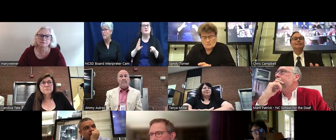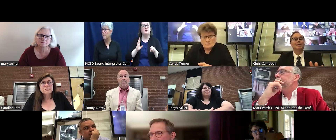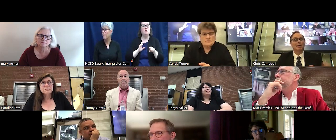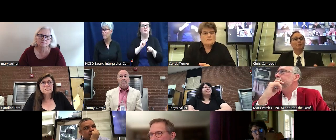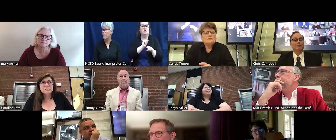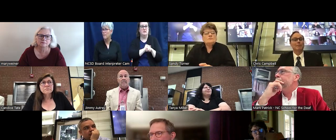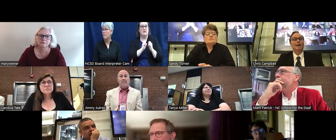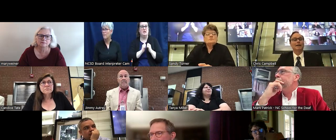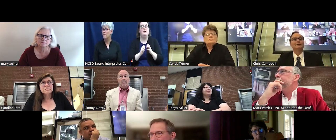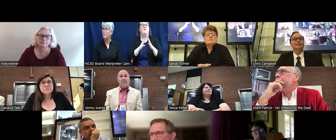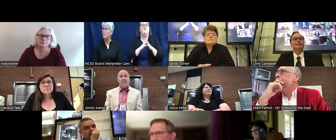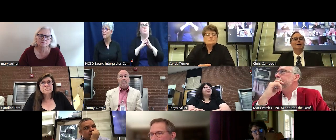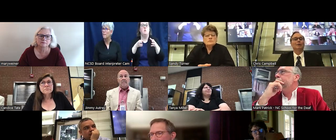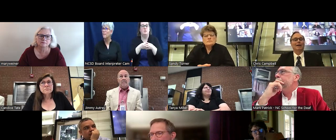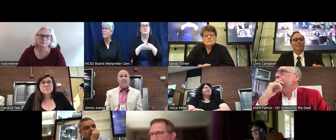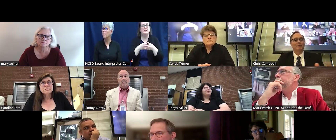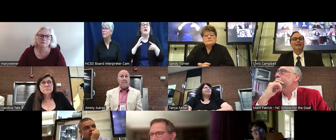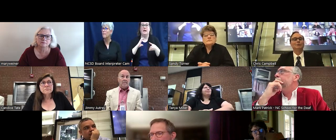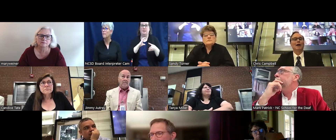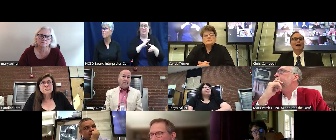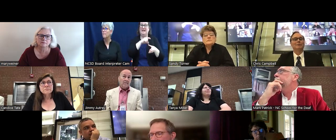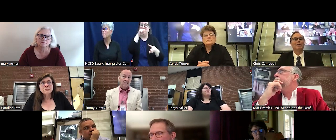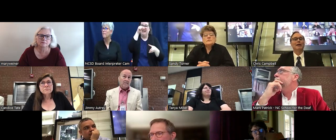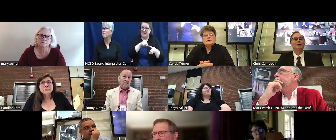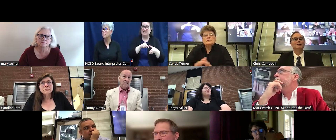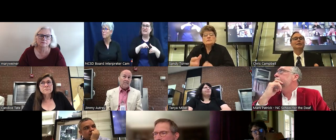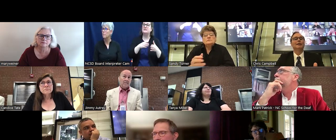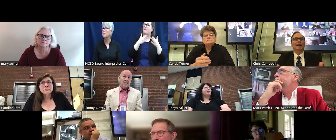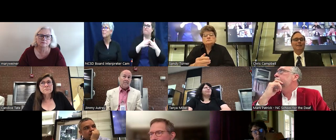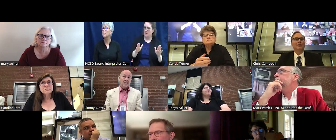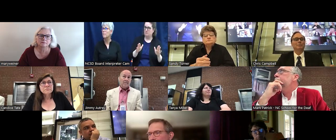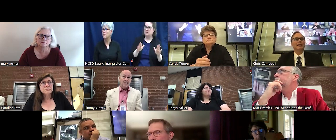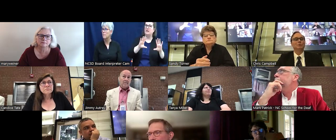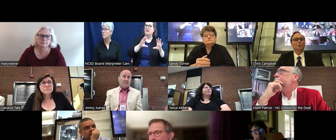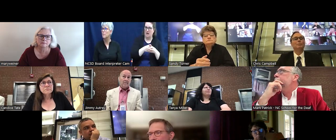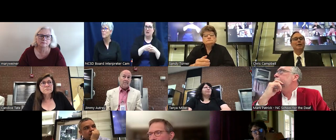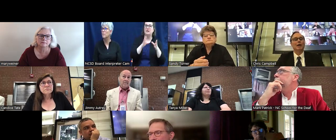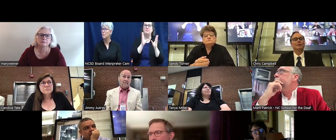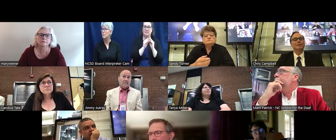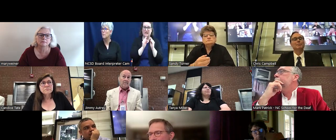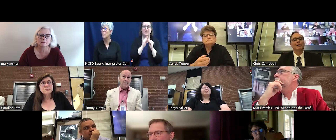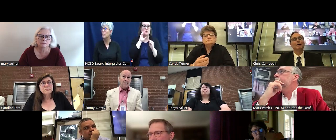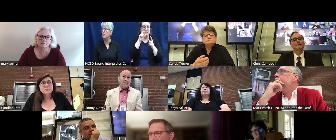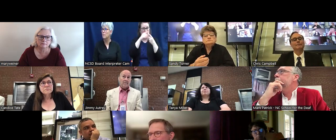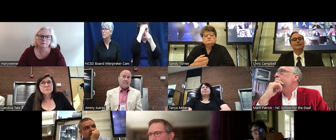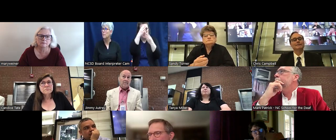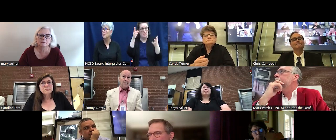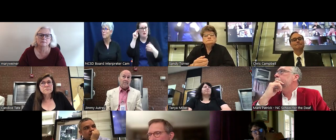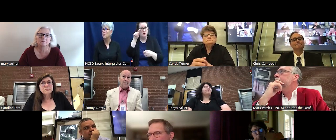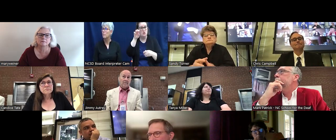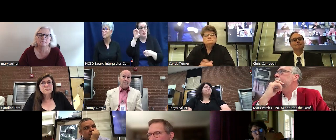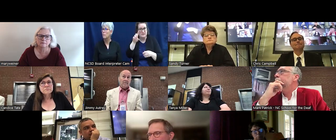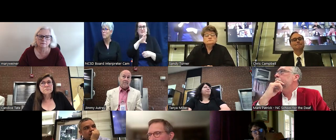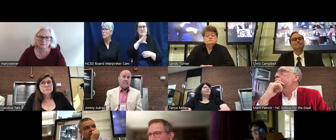it is a public body. It'll have, the meetings will have to be noticed, and those meetings would be open to the public. Yes.